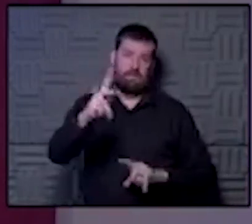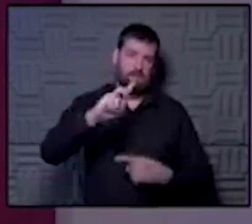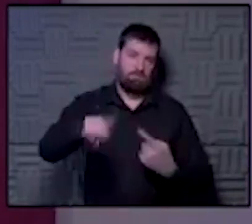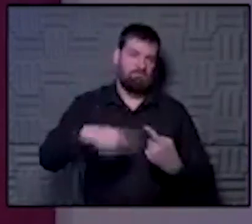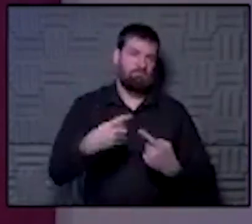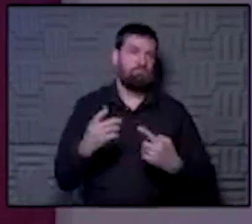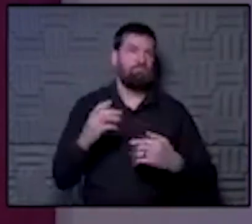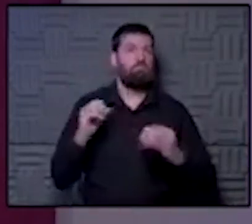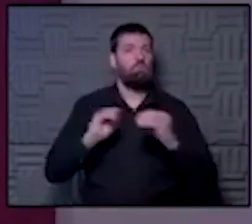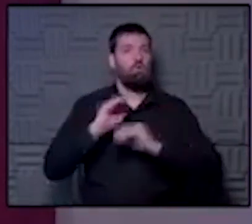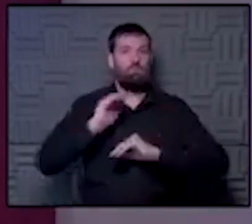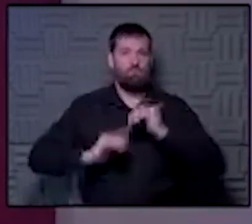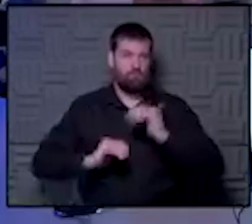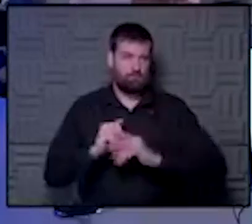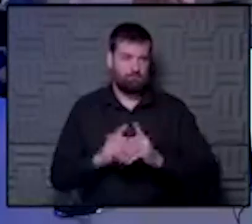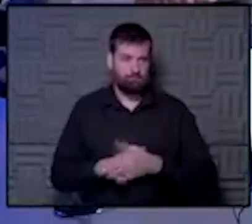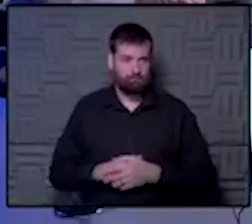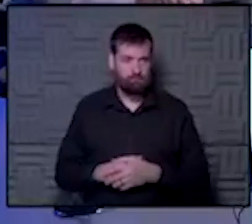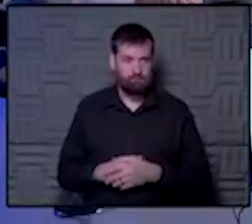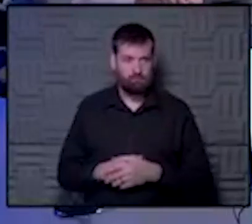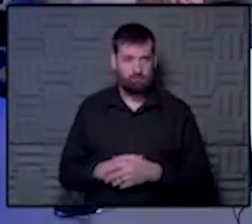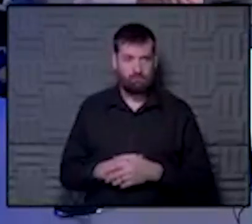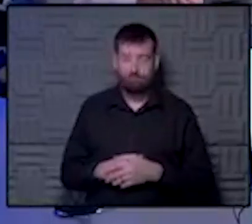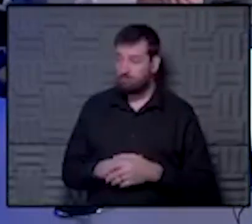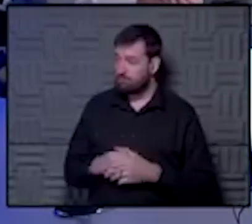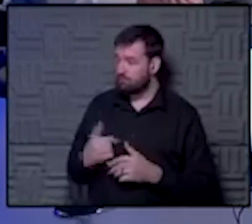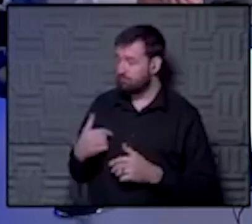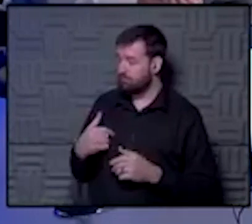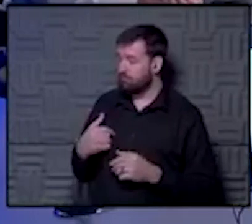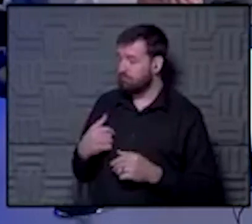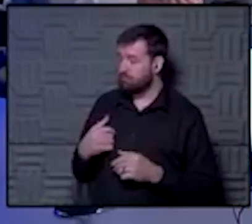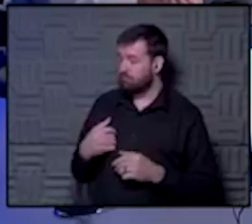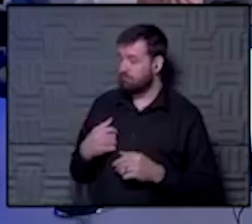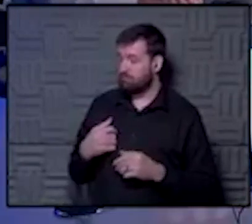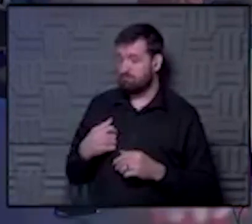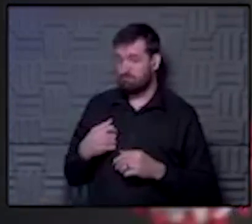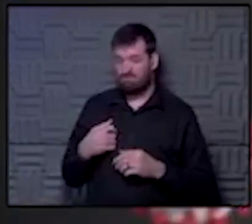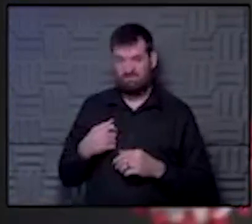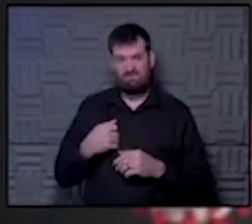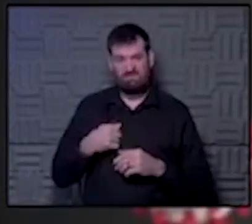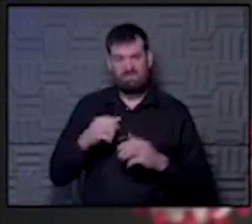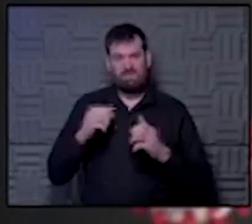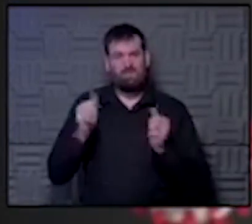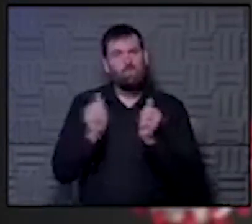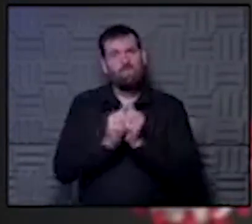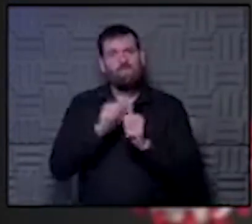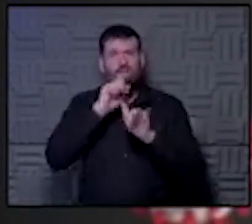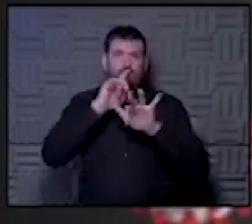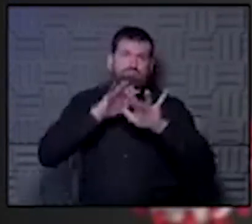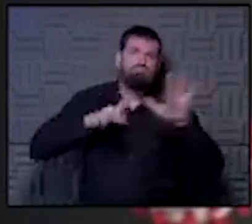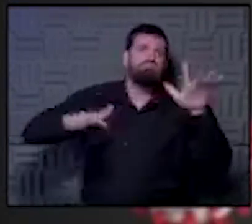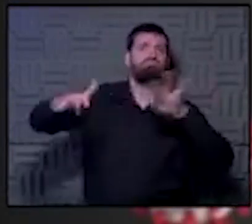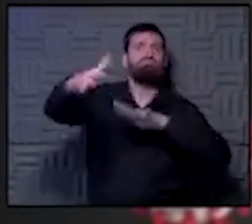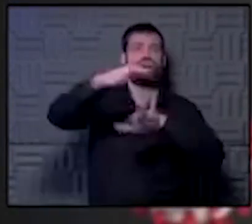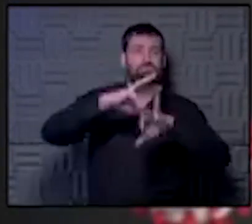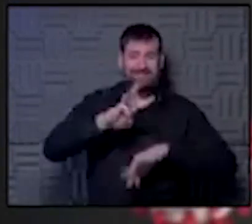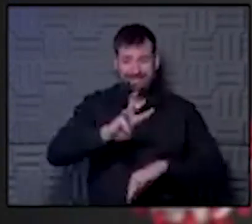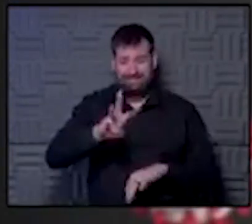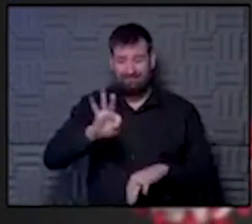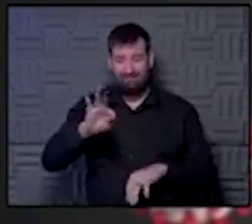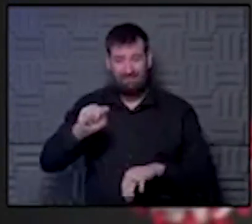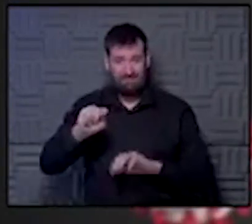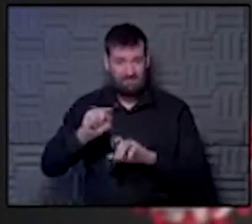more comfortable. Are we safe 6 feet apart with these breath clouds that you speak about? That's a great